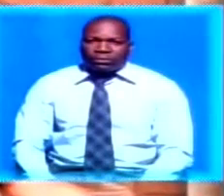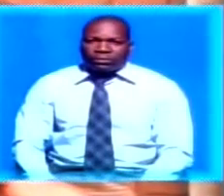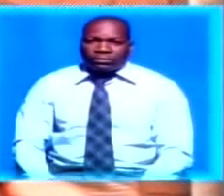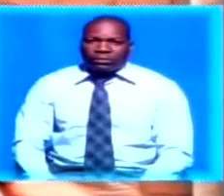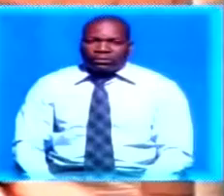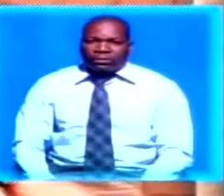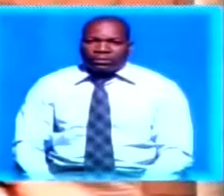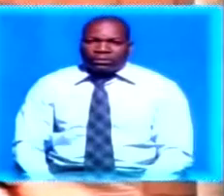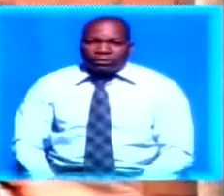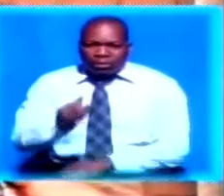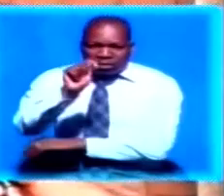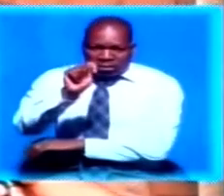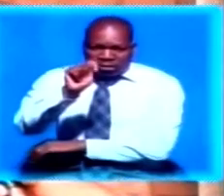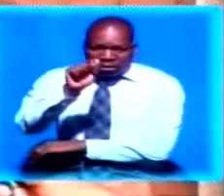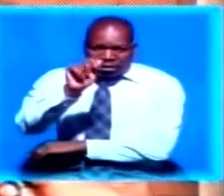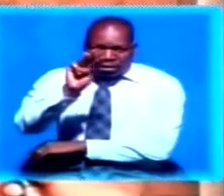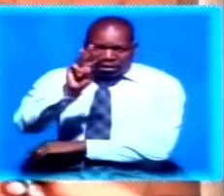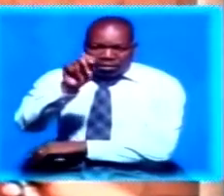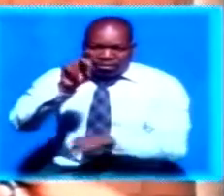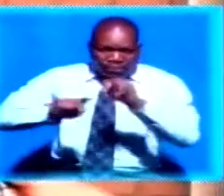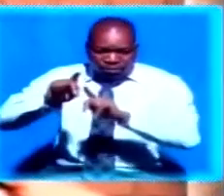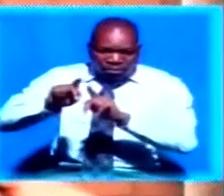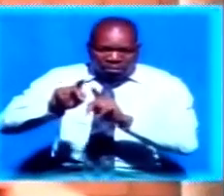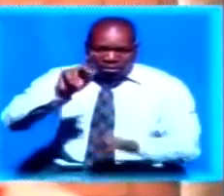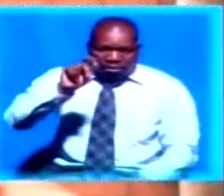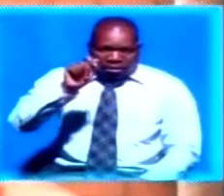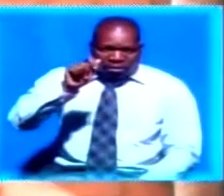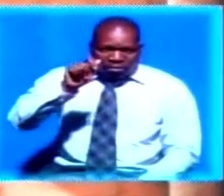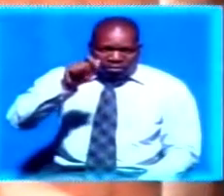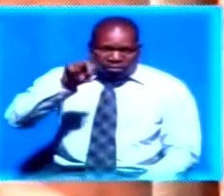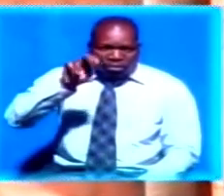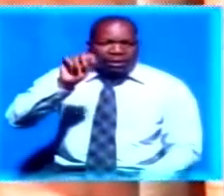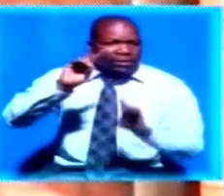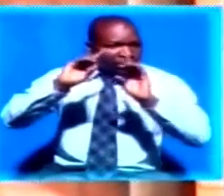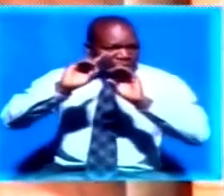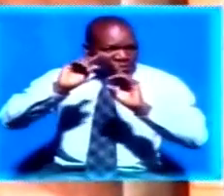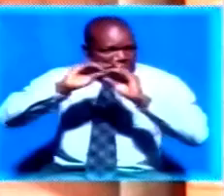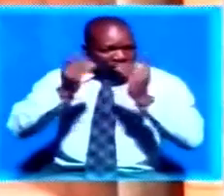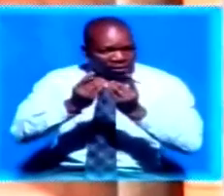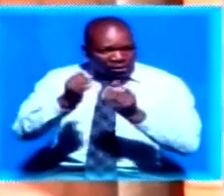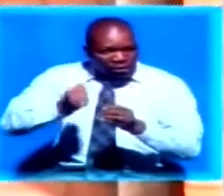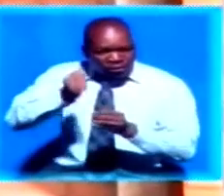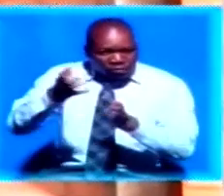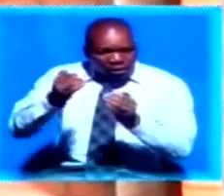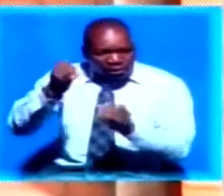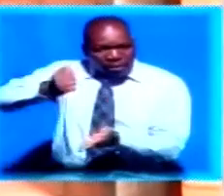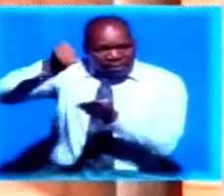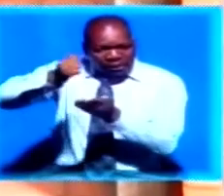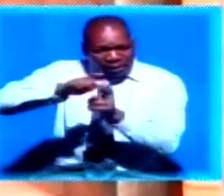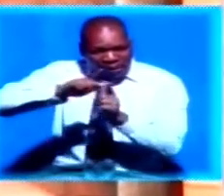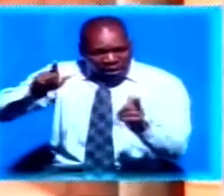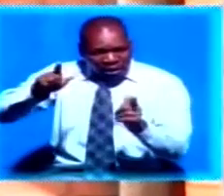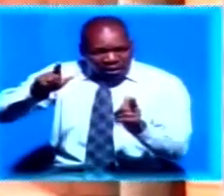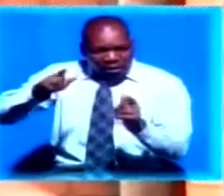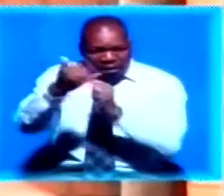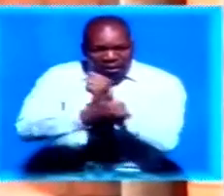Chief Kaputa of the Tawa people of Kaputa district has called for increased budgetary allocation towards the construction of roads in remote areas